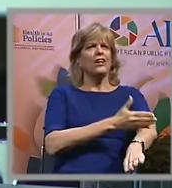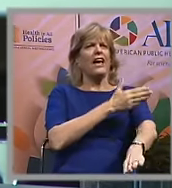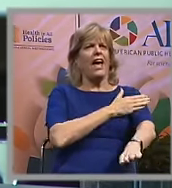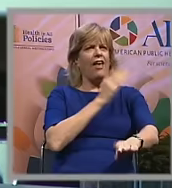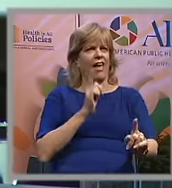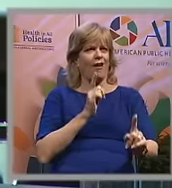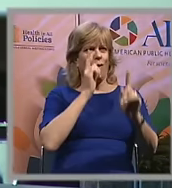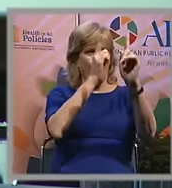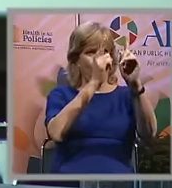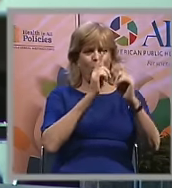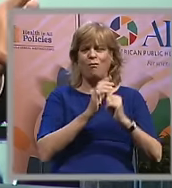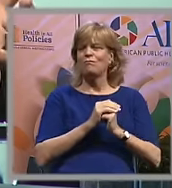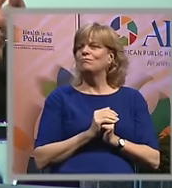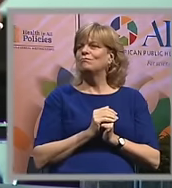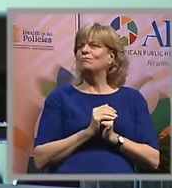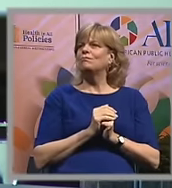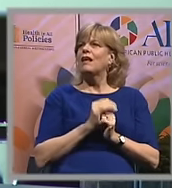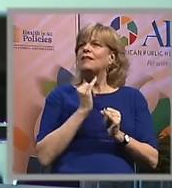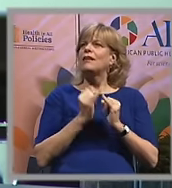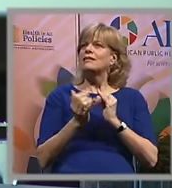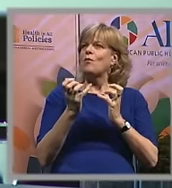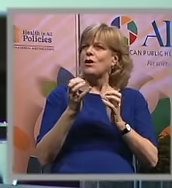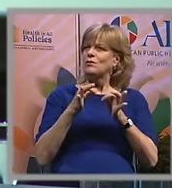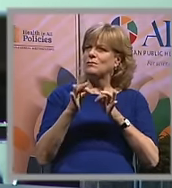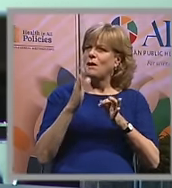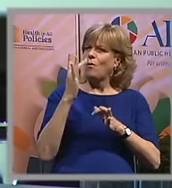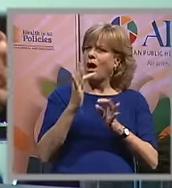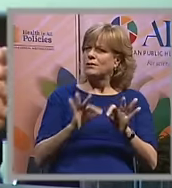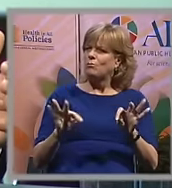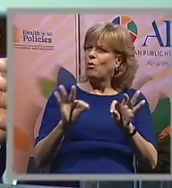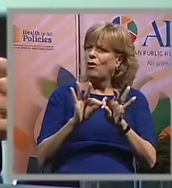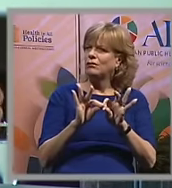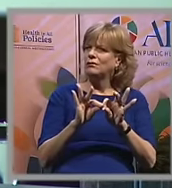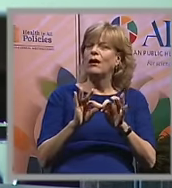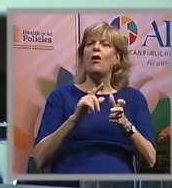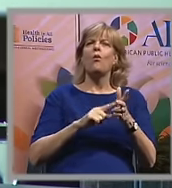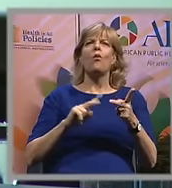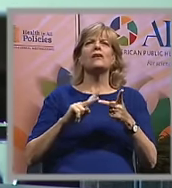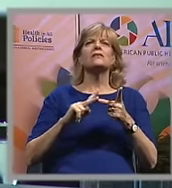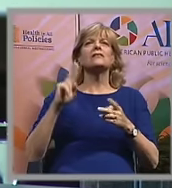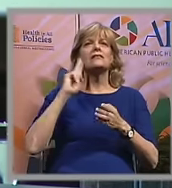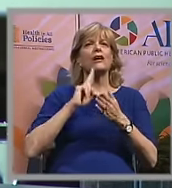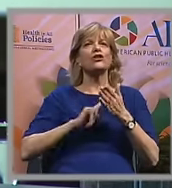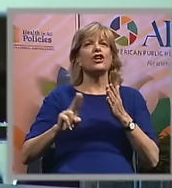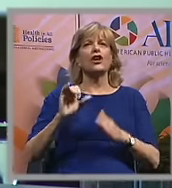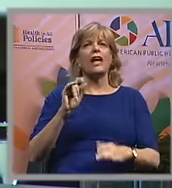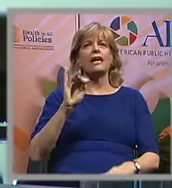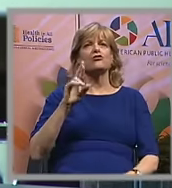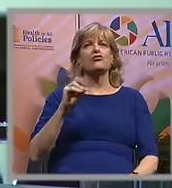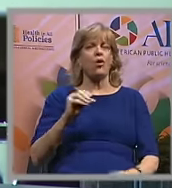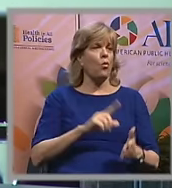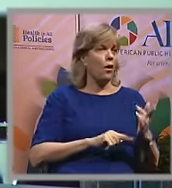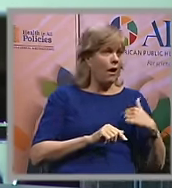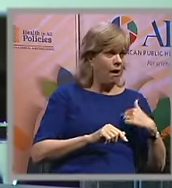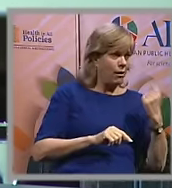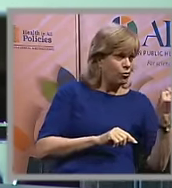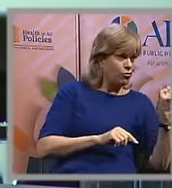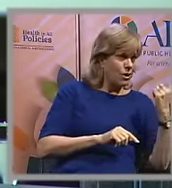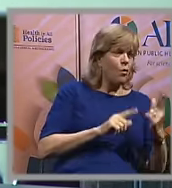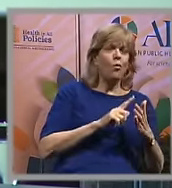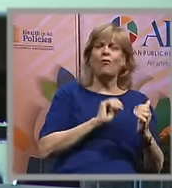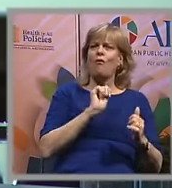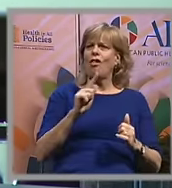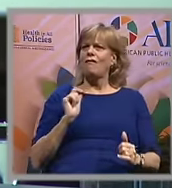just tell you lastly why this is so important to all of us. Because what Secretary Castro understands, what I understand, what all of us on the